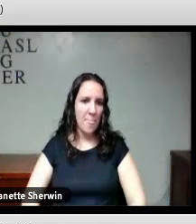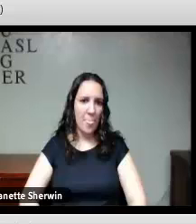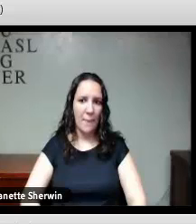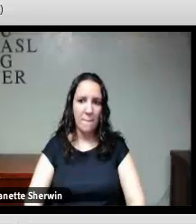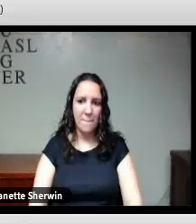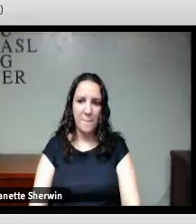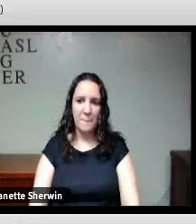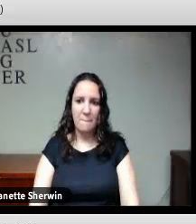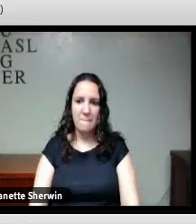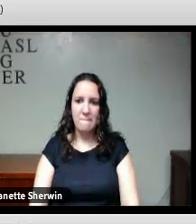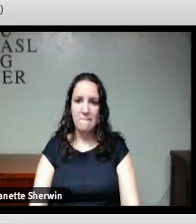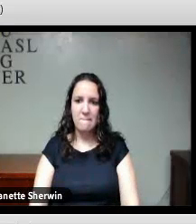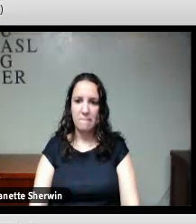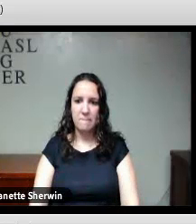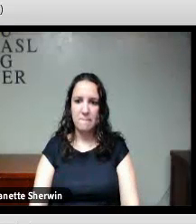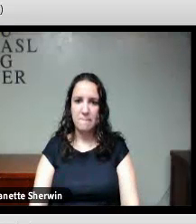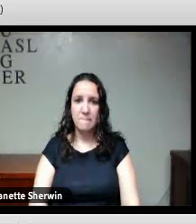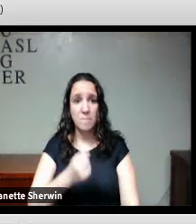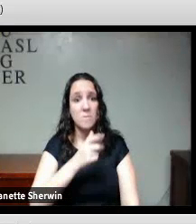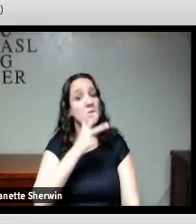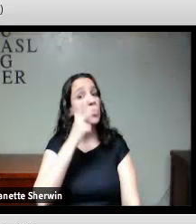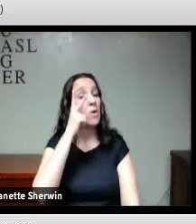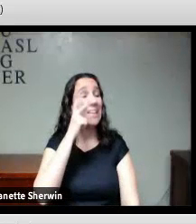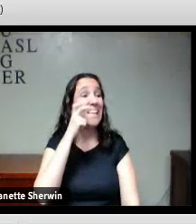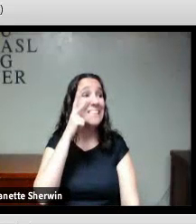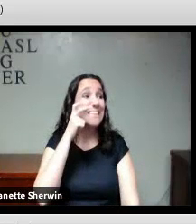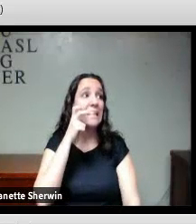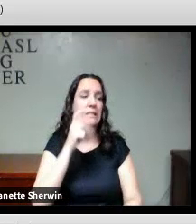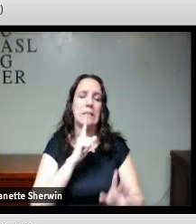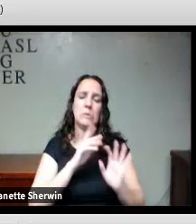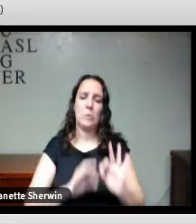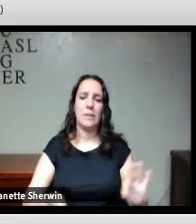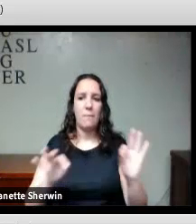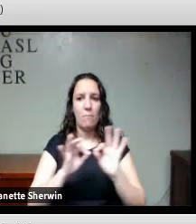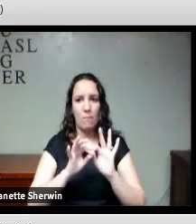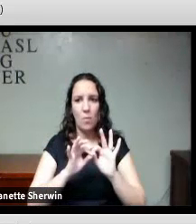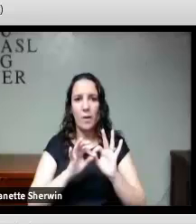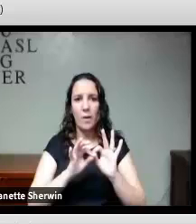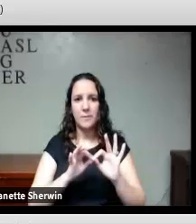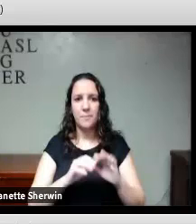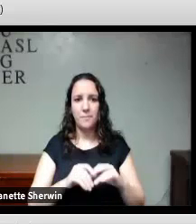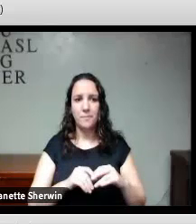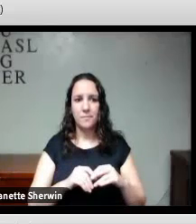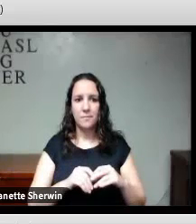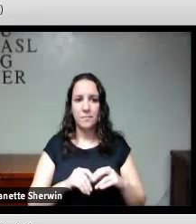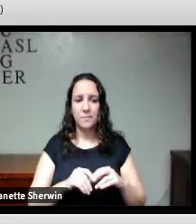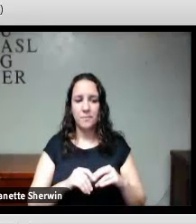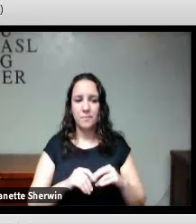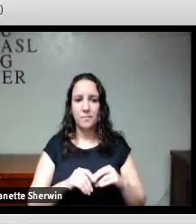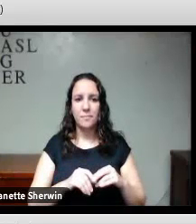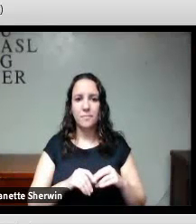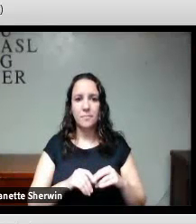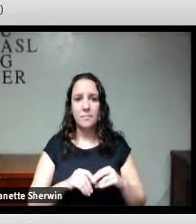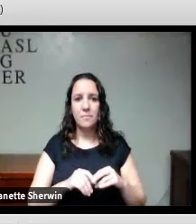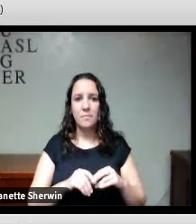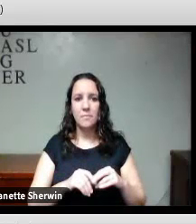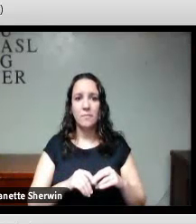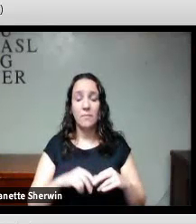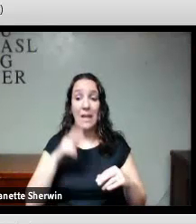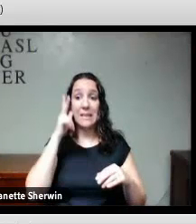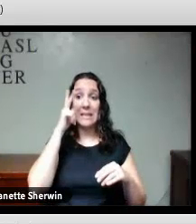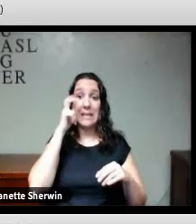So listening is a key point in the thank you process. And you know what? Listening helps de-escalate, doesn't